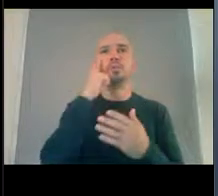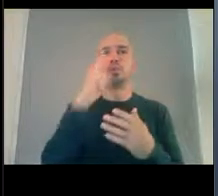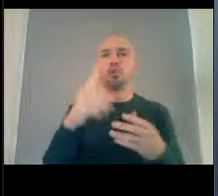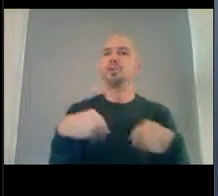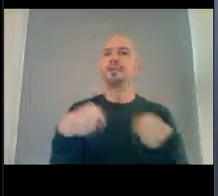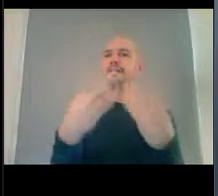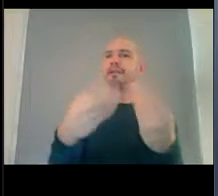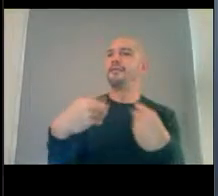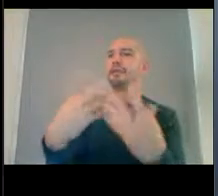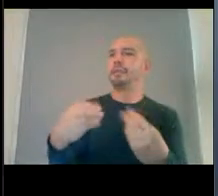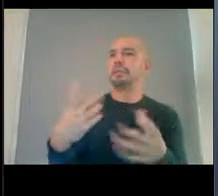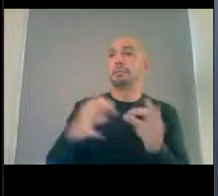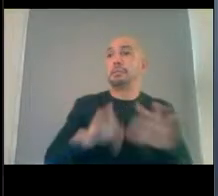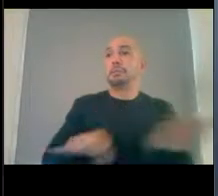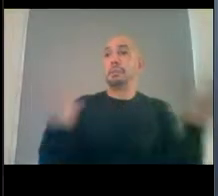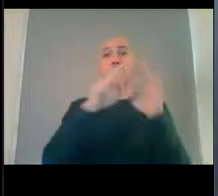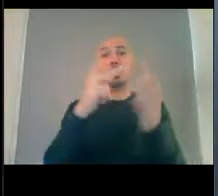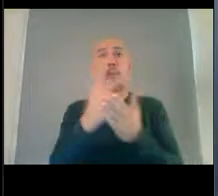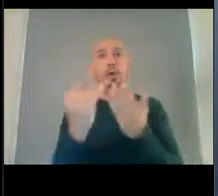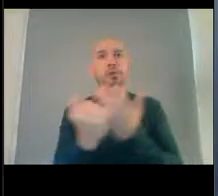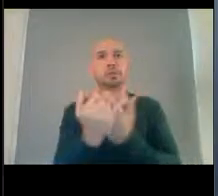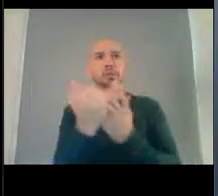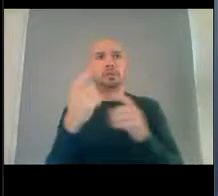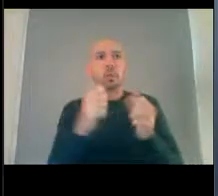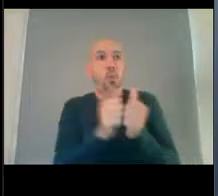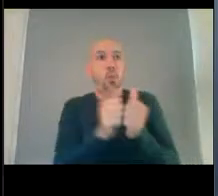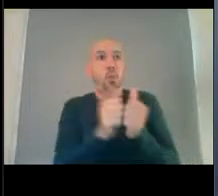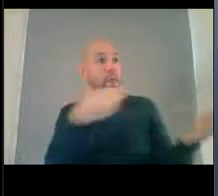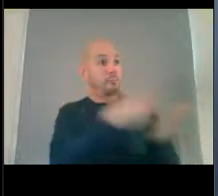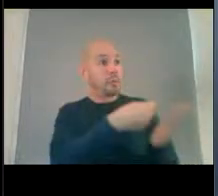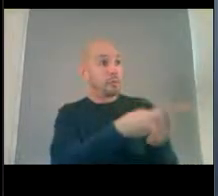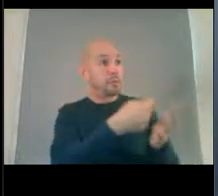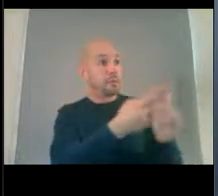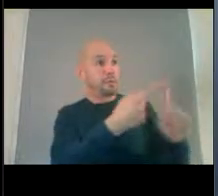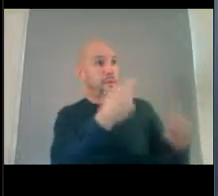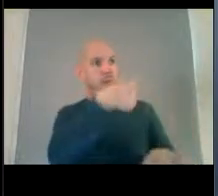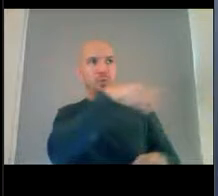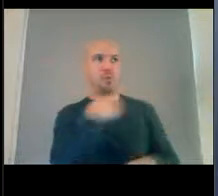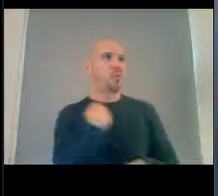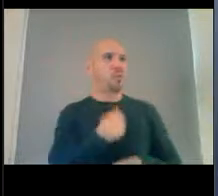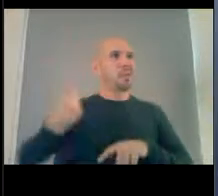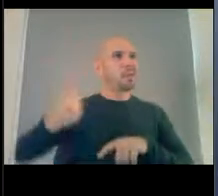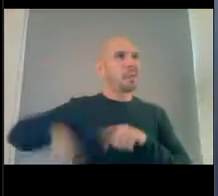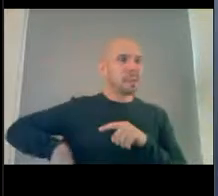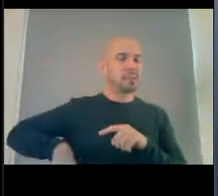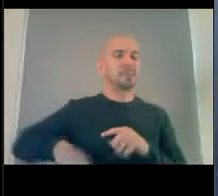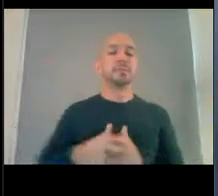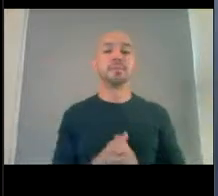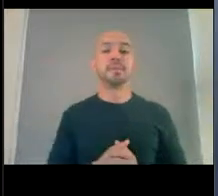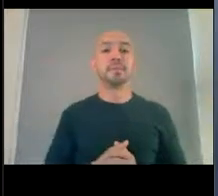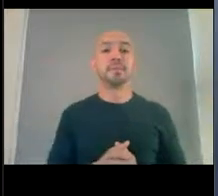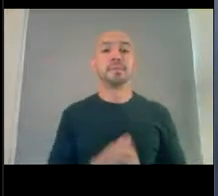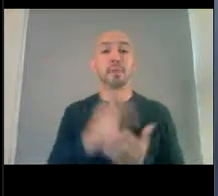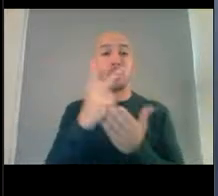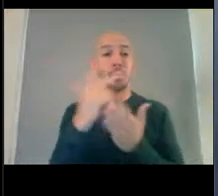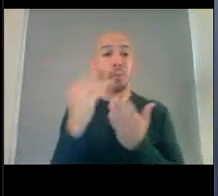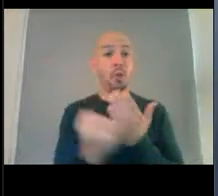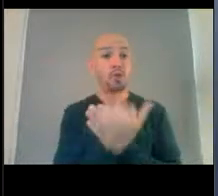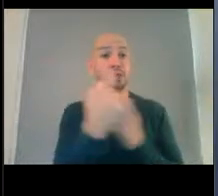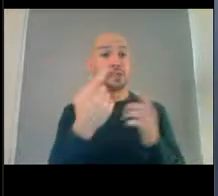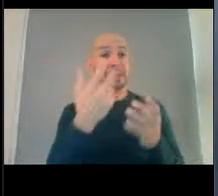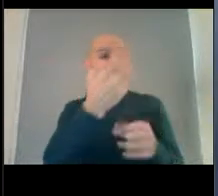that we wouldn't otherwise be able to fund with the very limited amount of formula funding that rural agencies receive projects funded by these